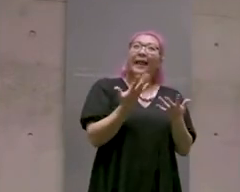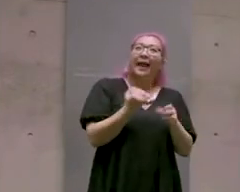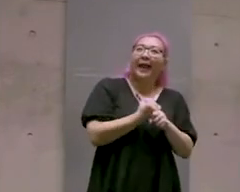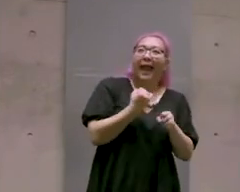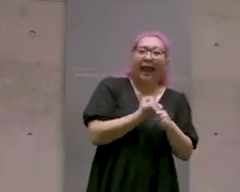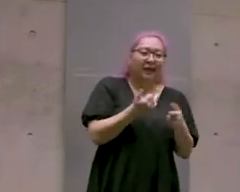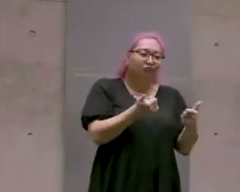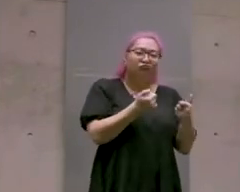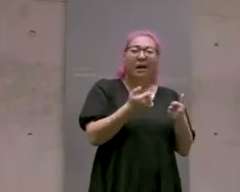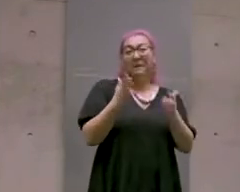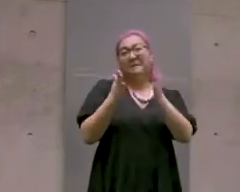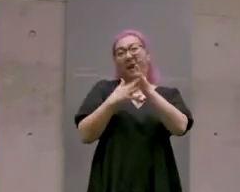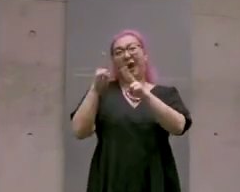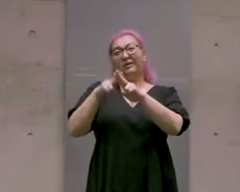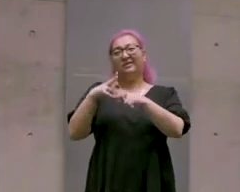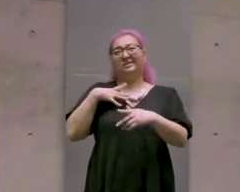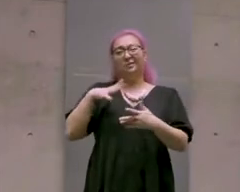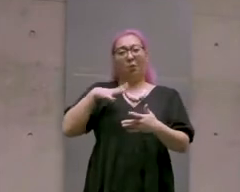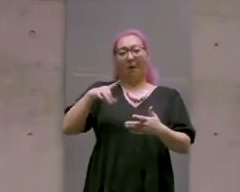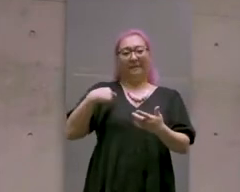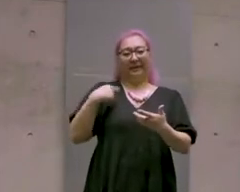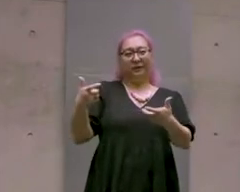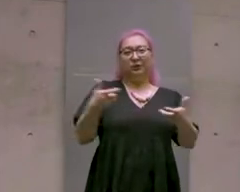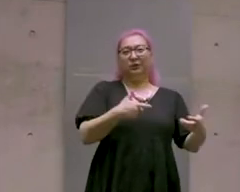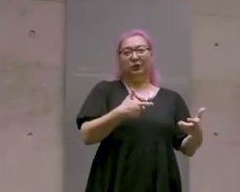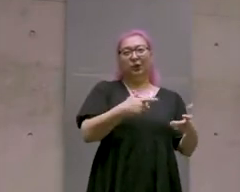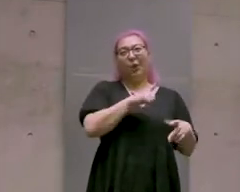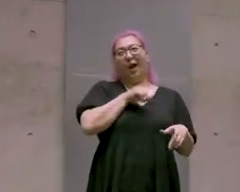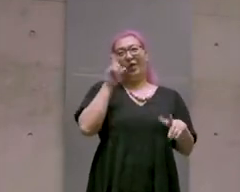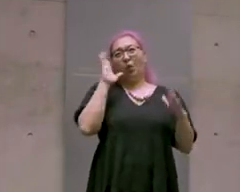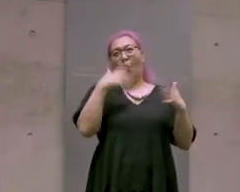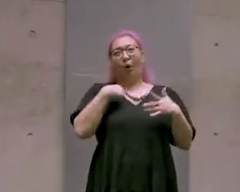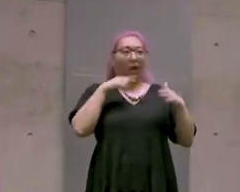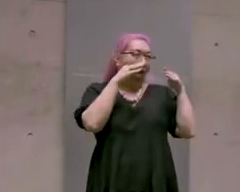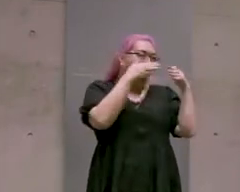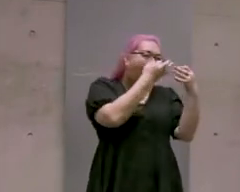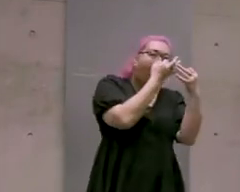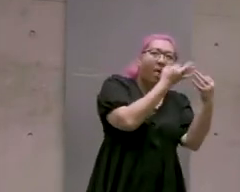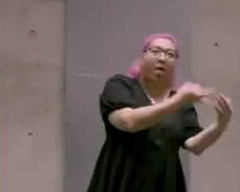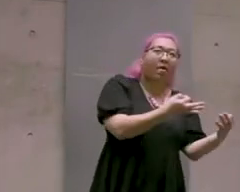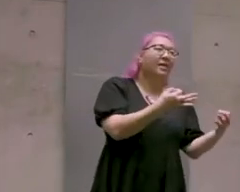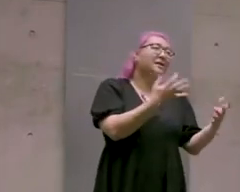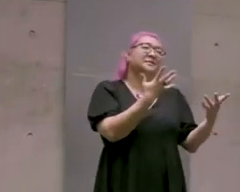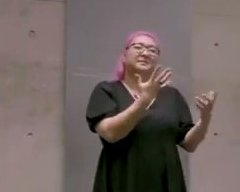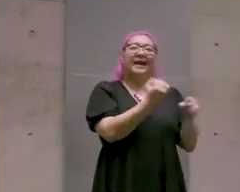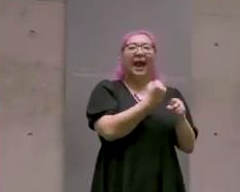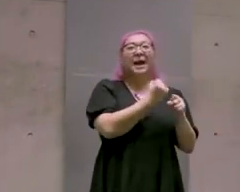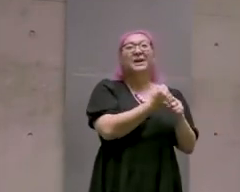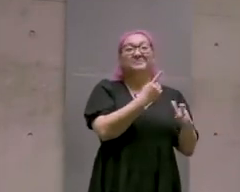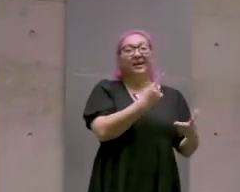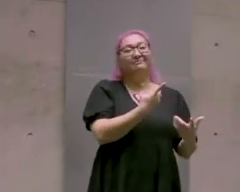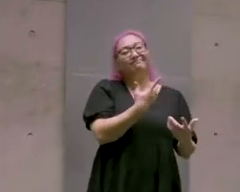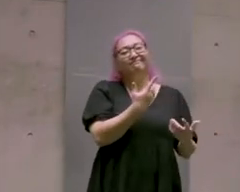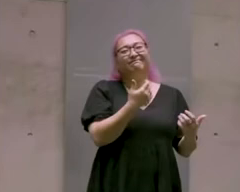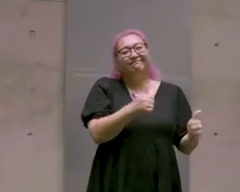were worried I'd ruin my life on video games. Right. I like to bring that up at Christmas. It's good.